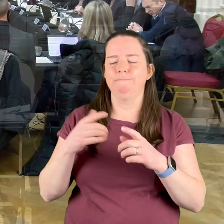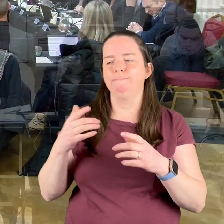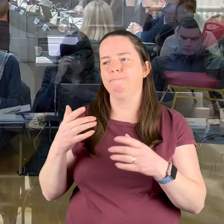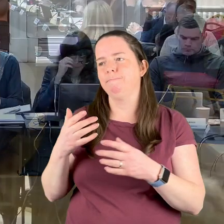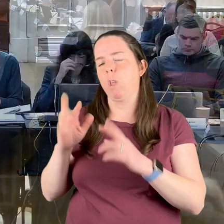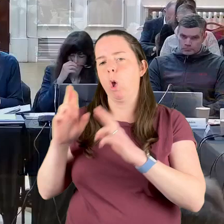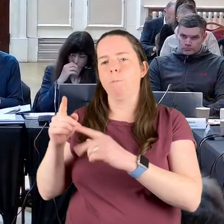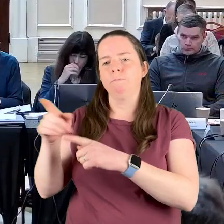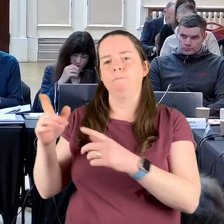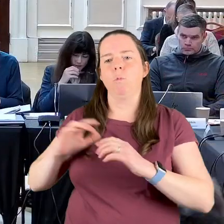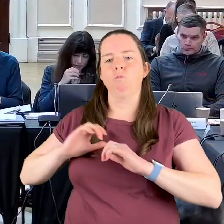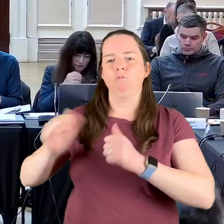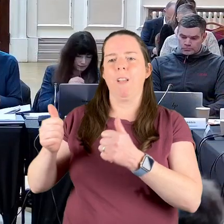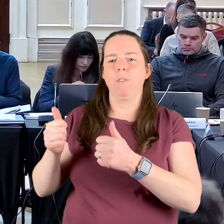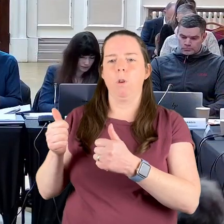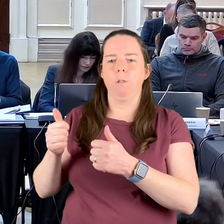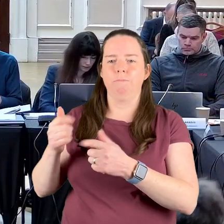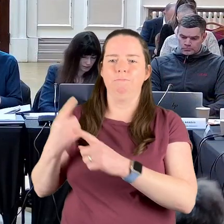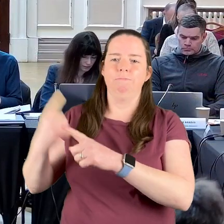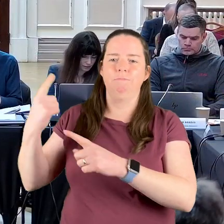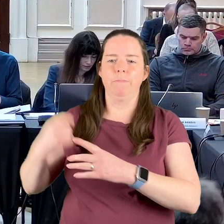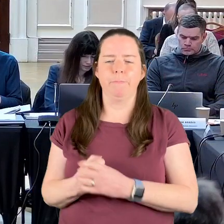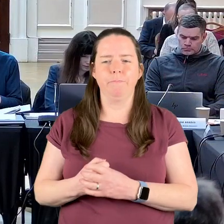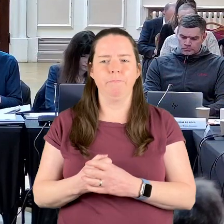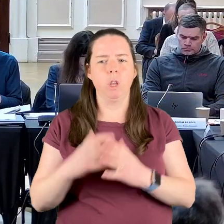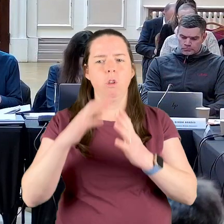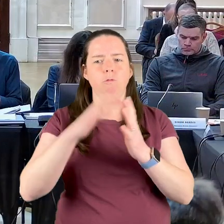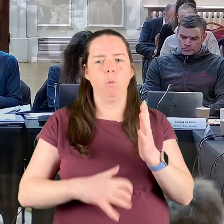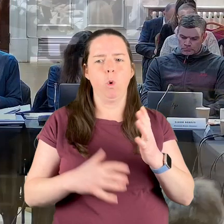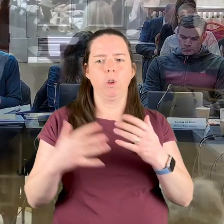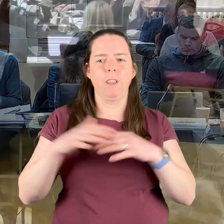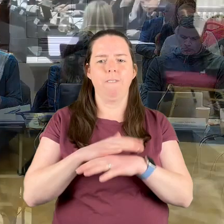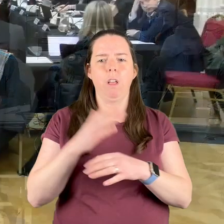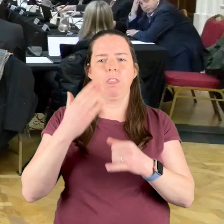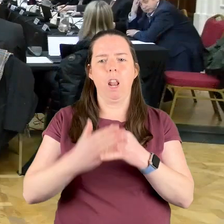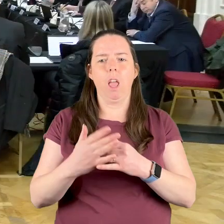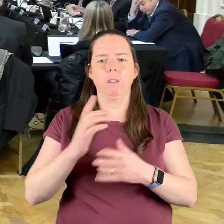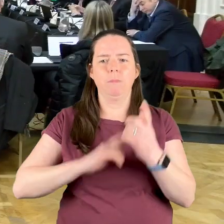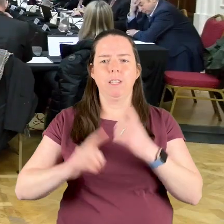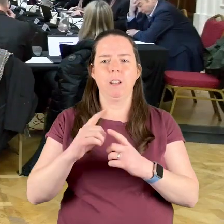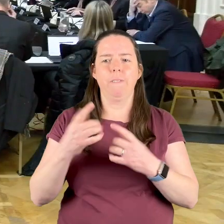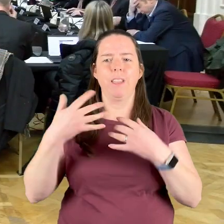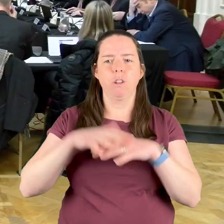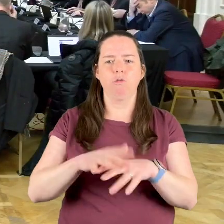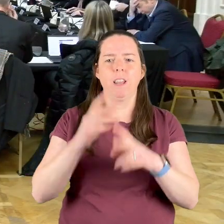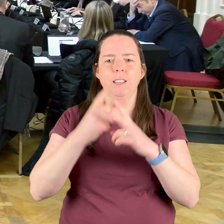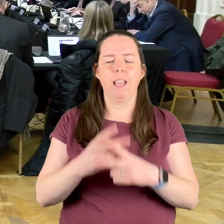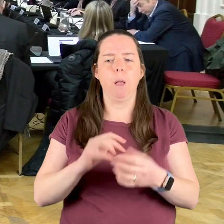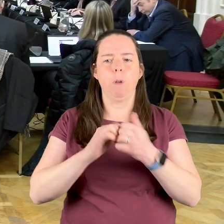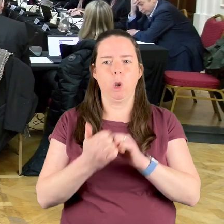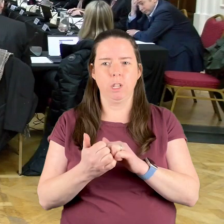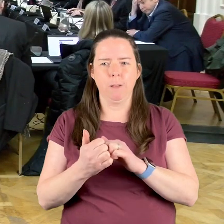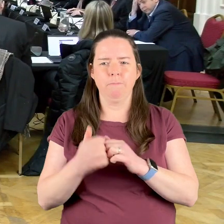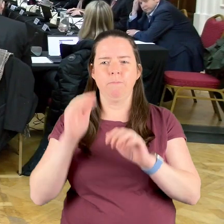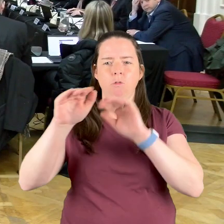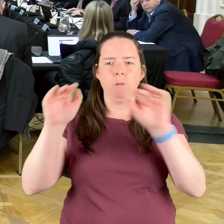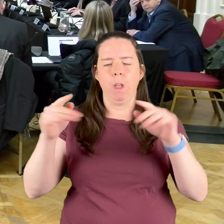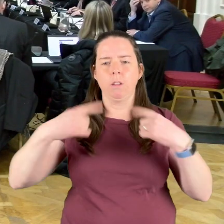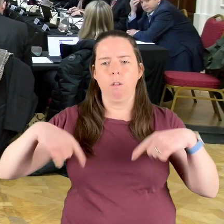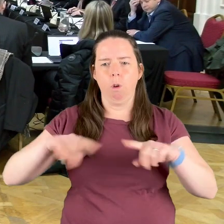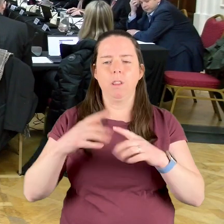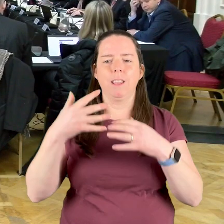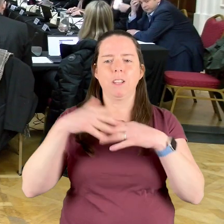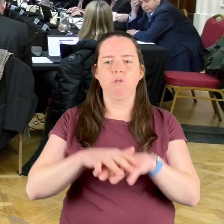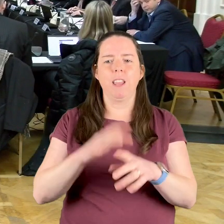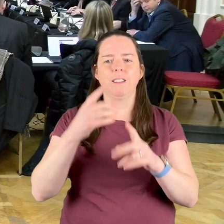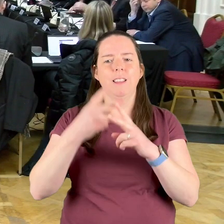This report covers the last meeting of the Integrated Care Partnership, and just to remind us all, Integrated Care Partnership is